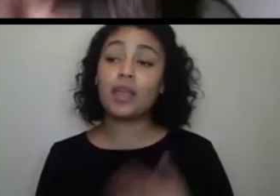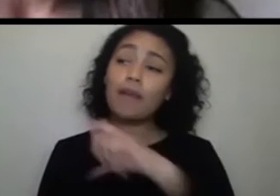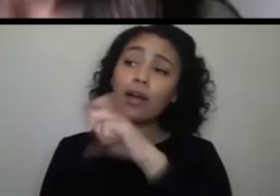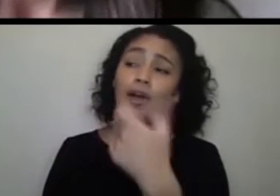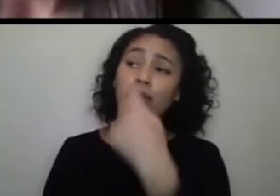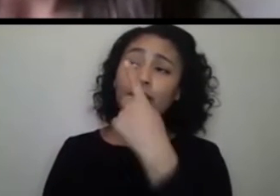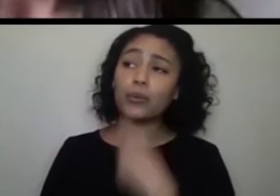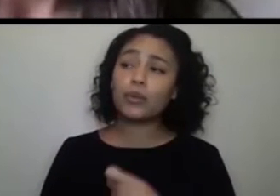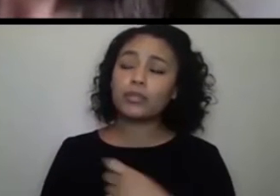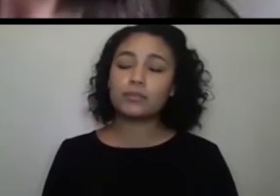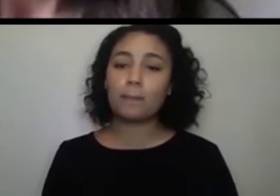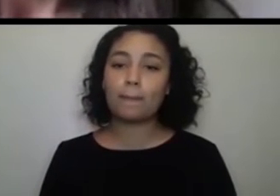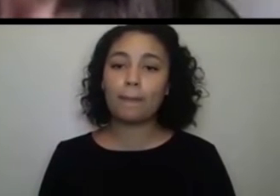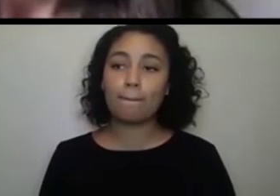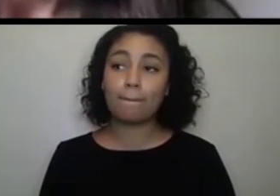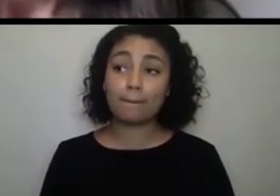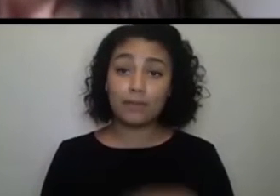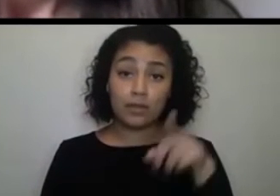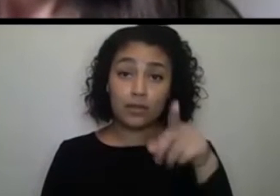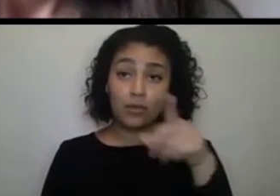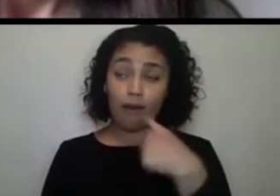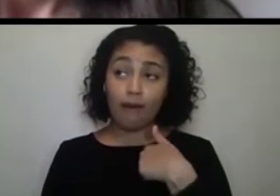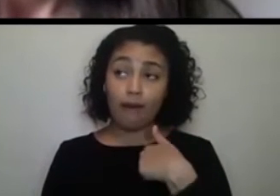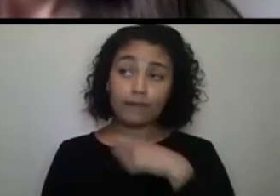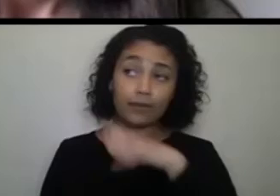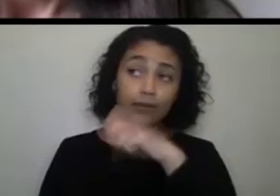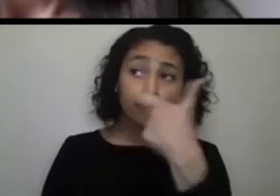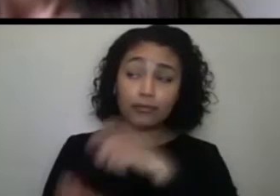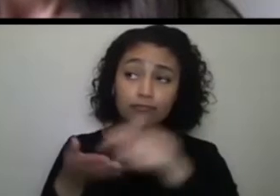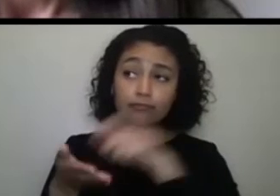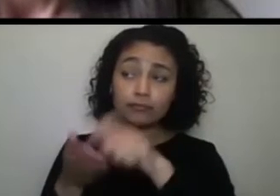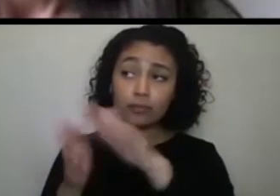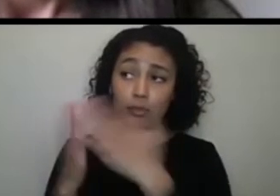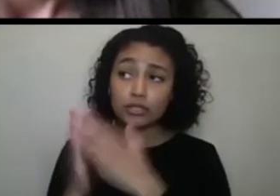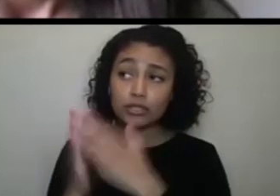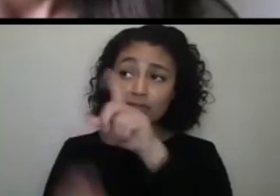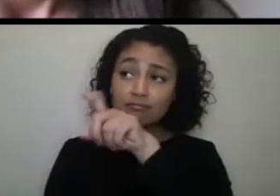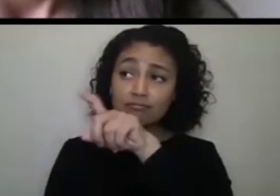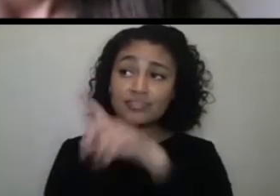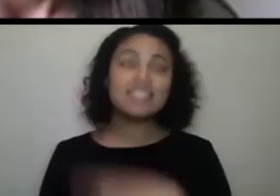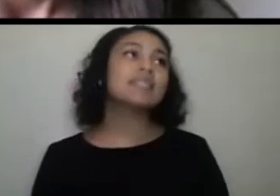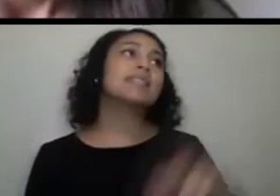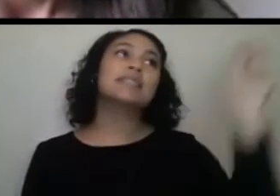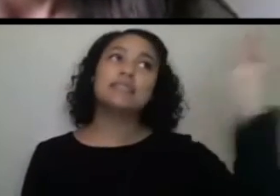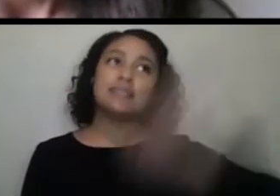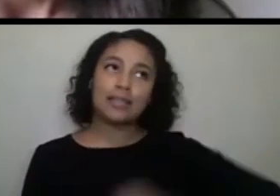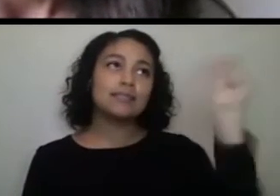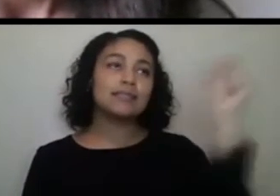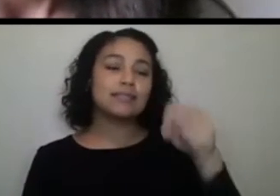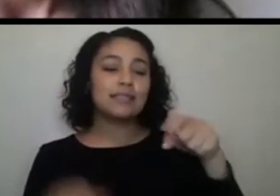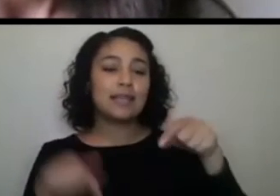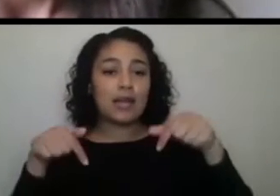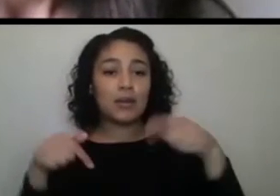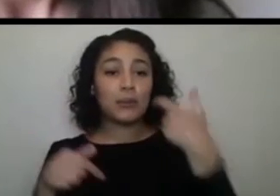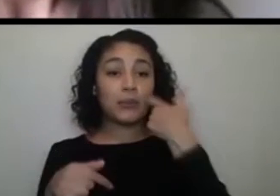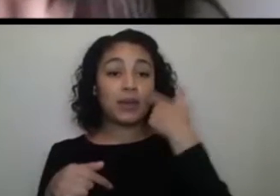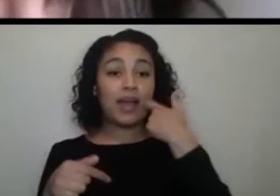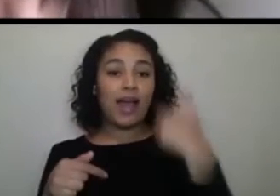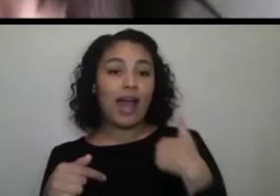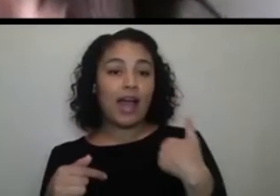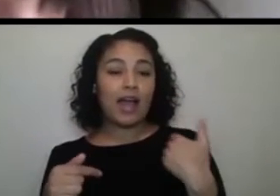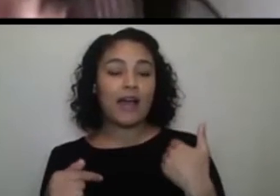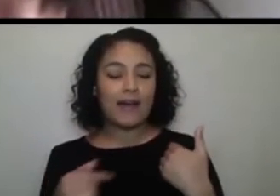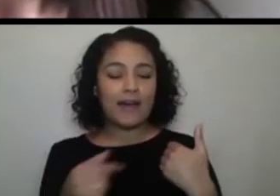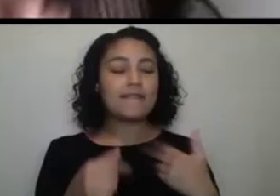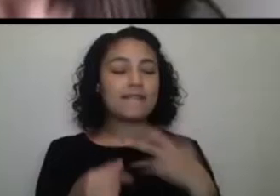the author have other books? Oh, yes. Well, this is my new series. It's for that age